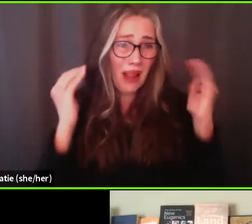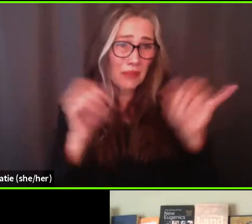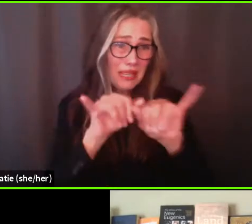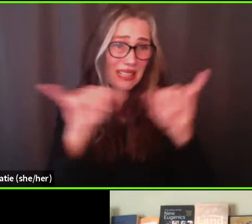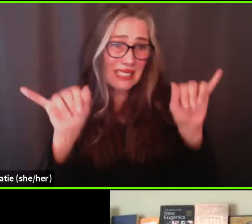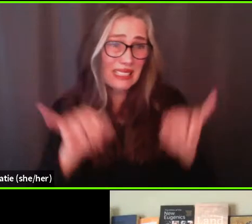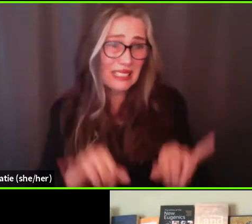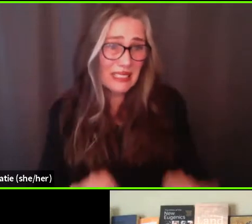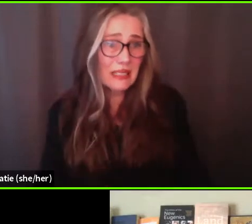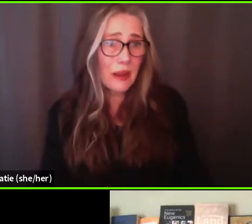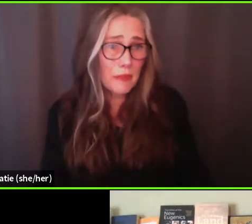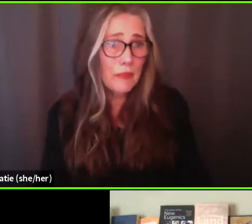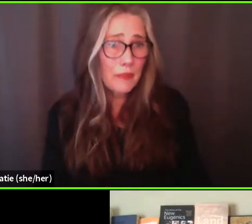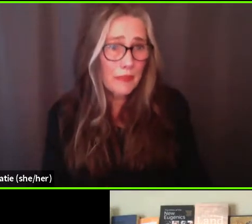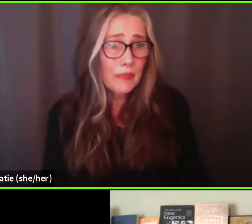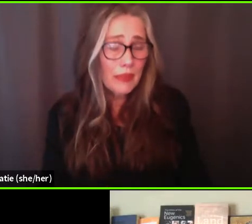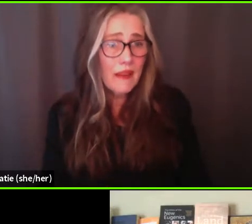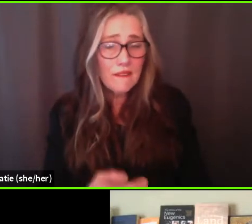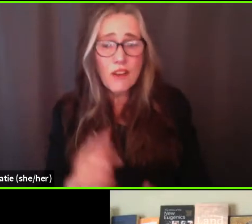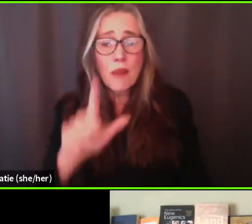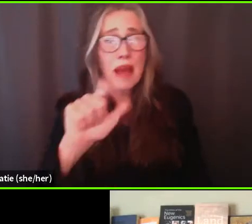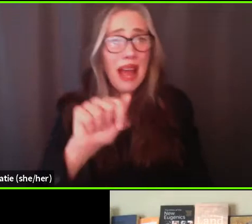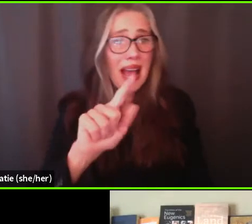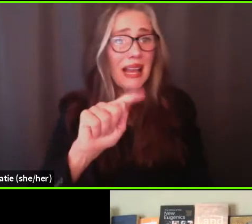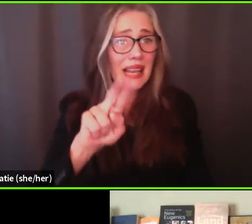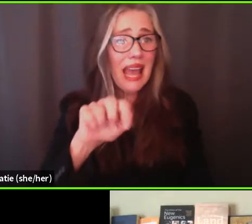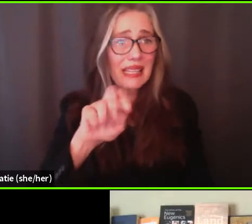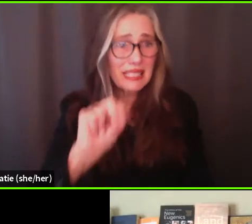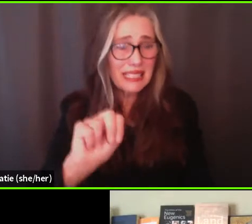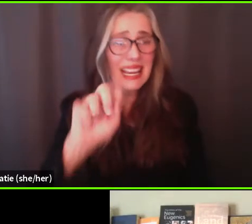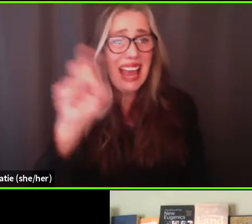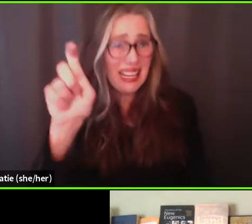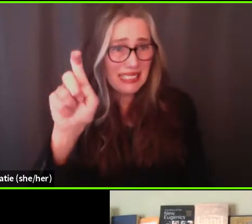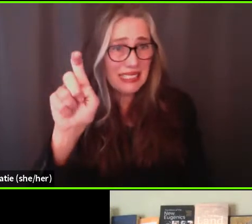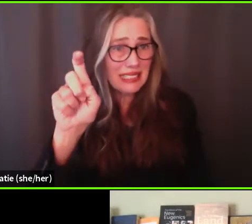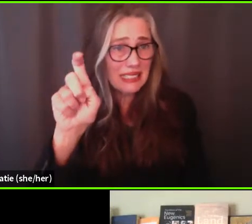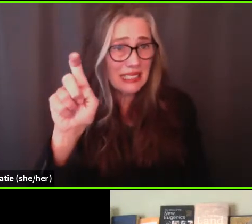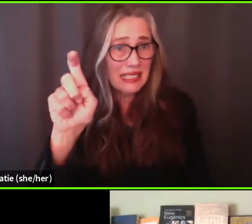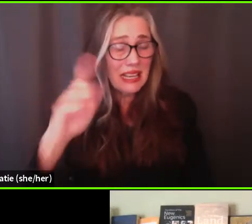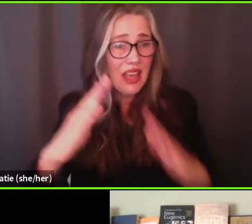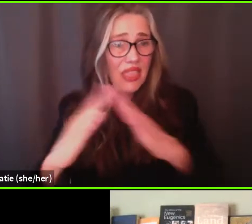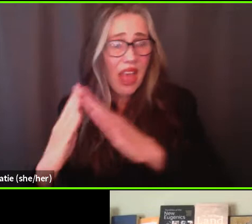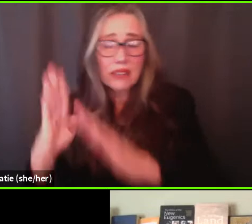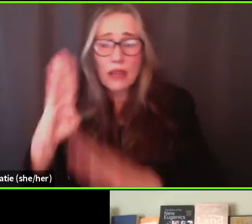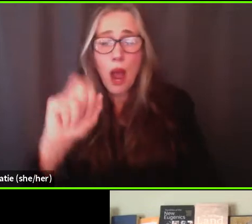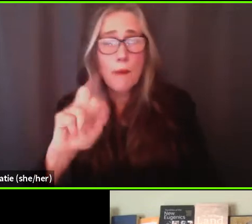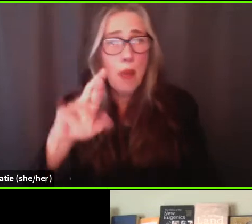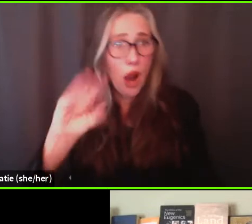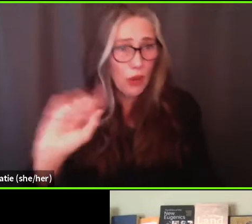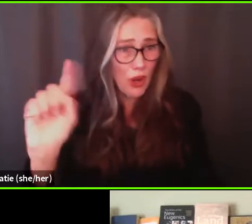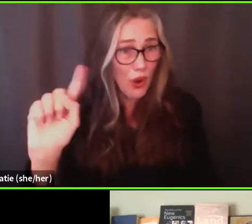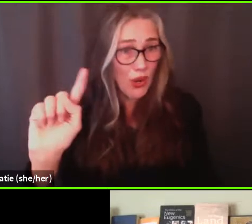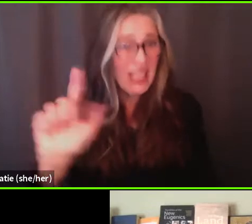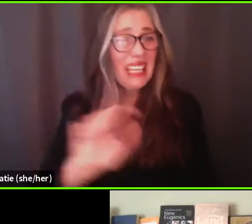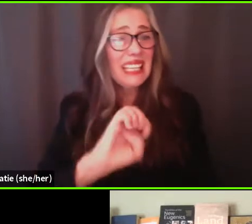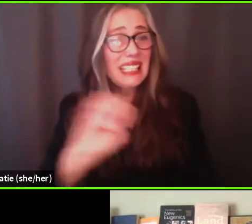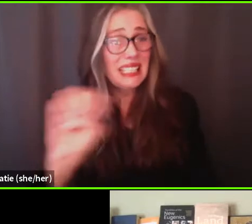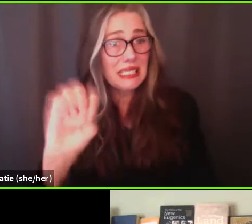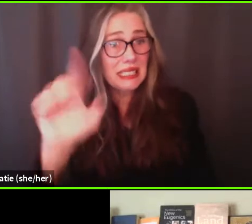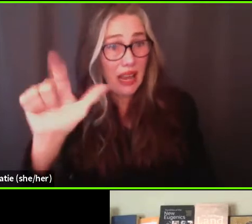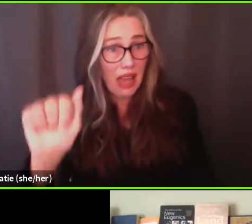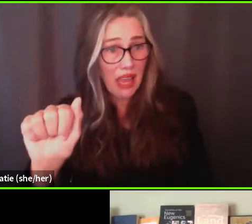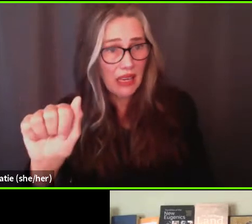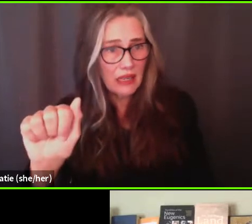in the latinx barrio in east l.a um and they were probably